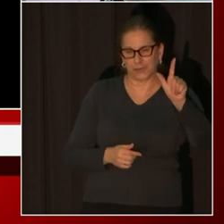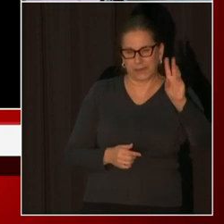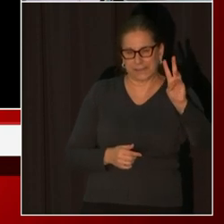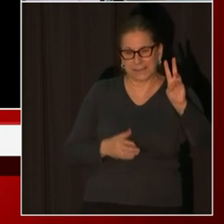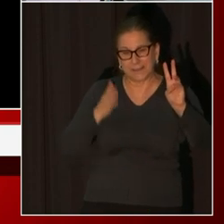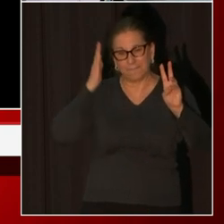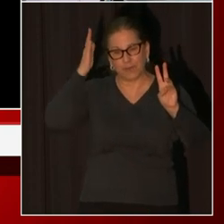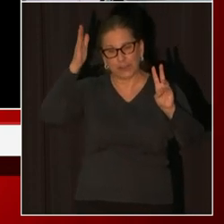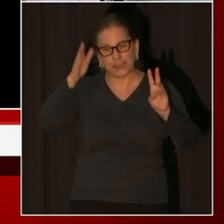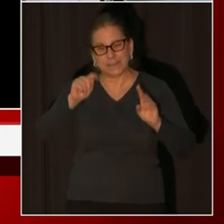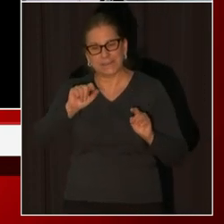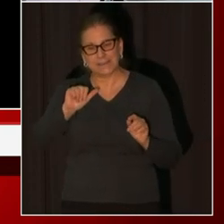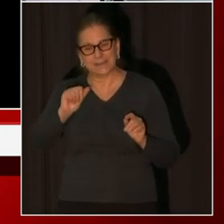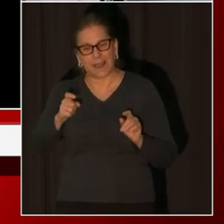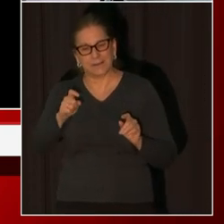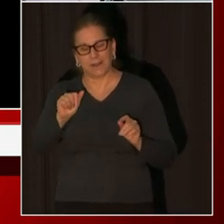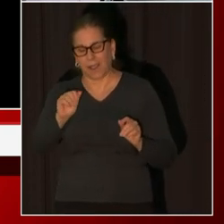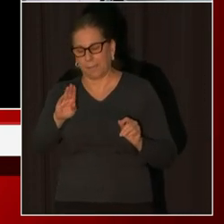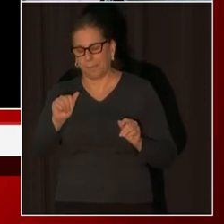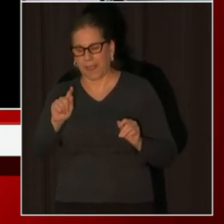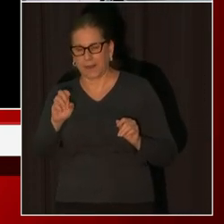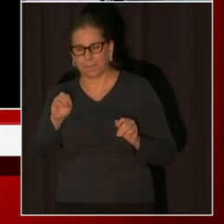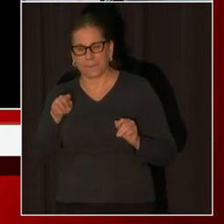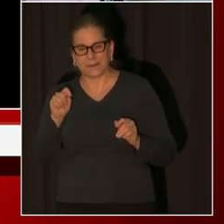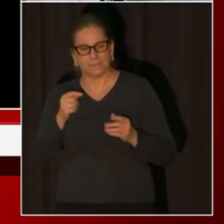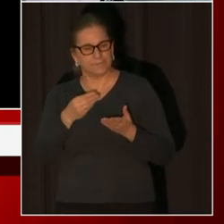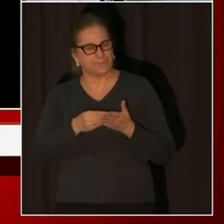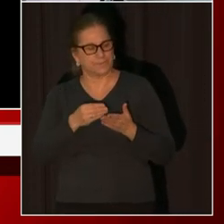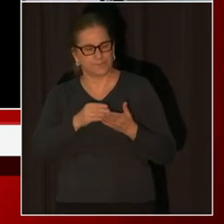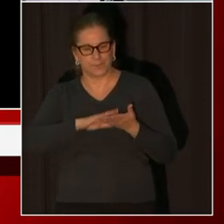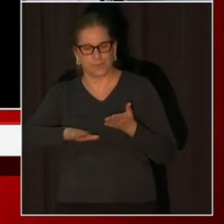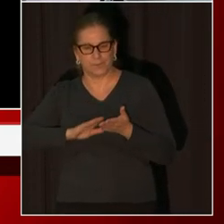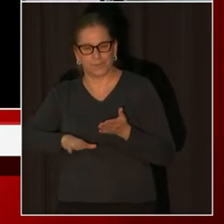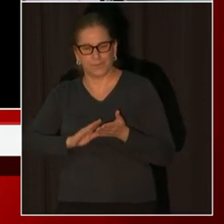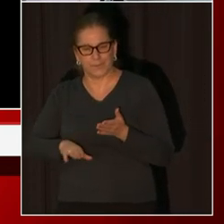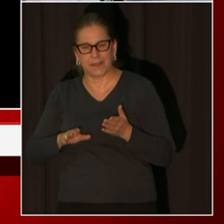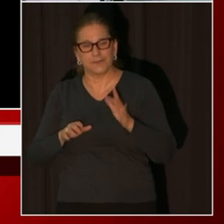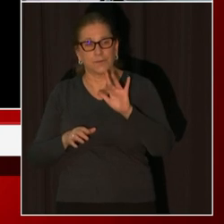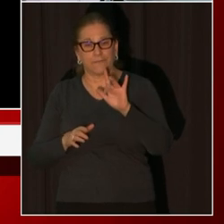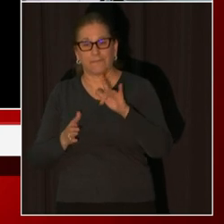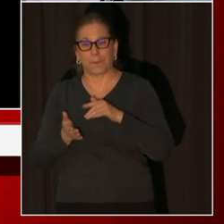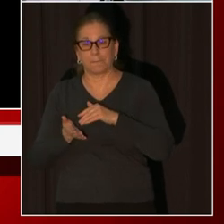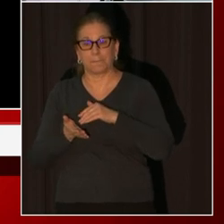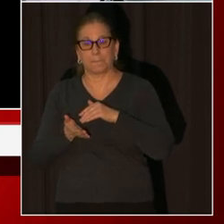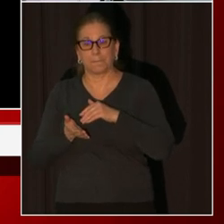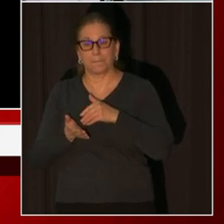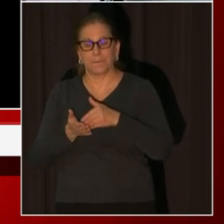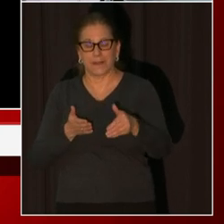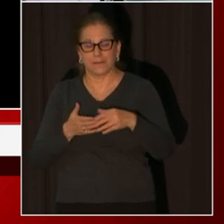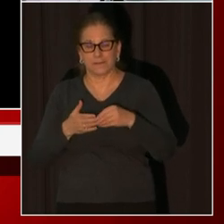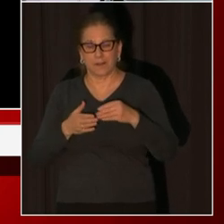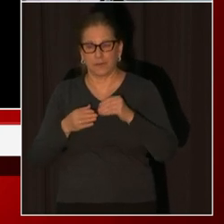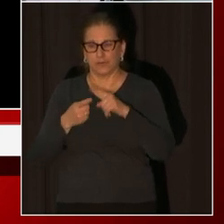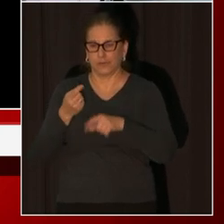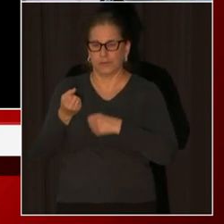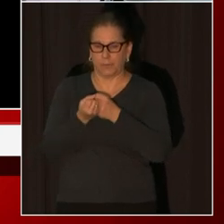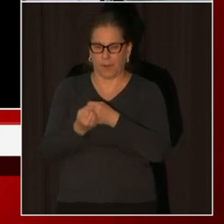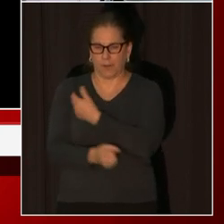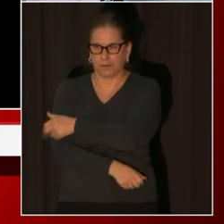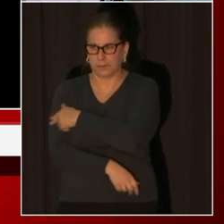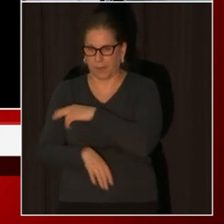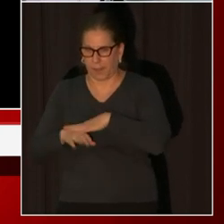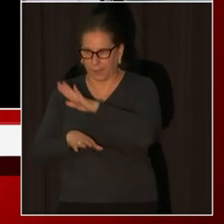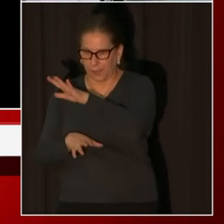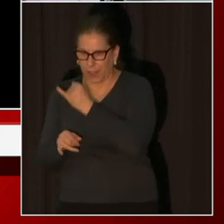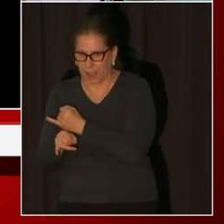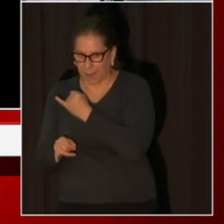million over a 20-year period to support the construction of a new hospital on Howard University's campus. $4.8 million to